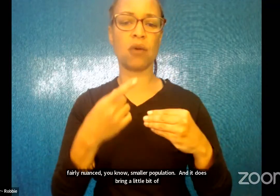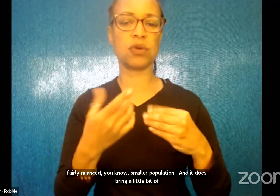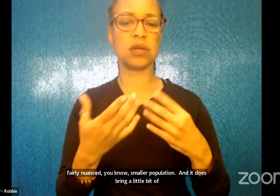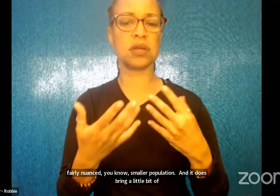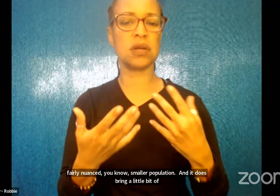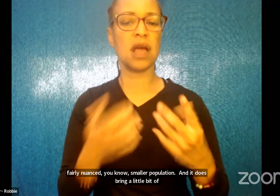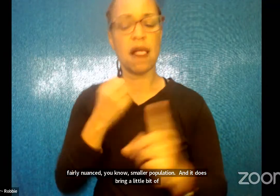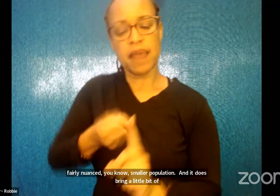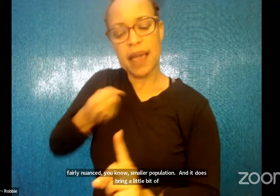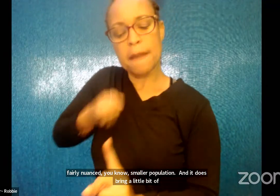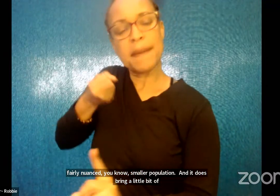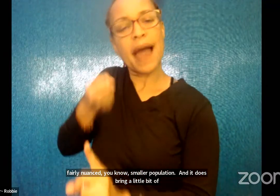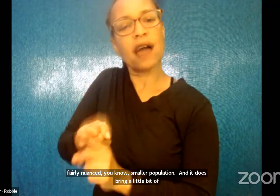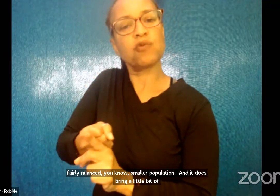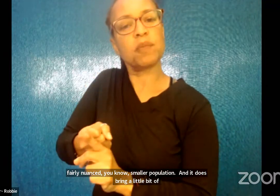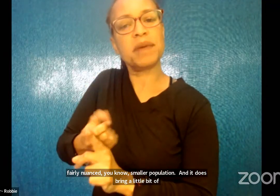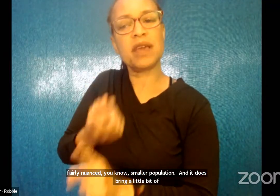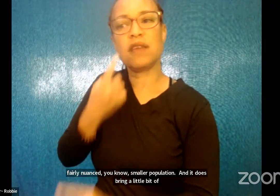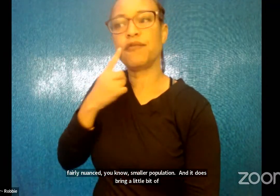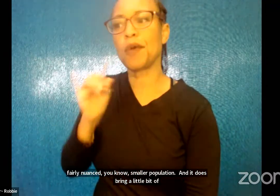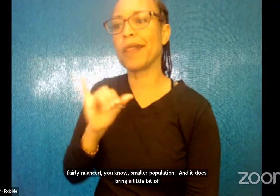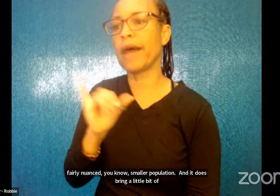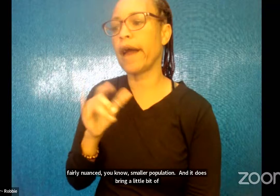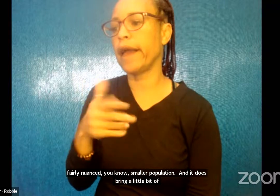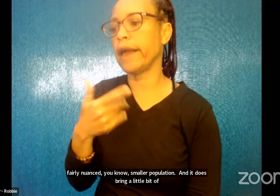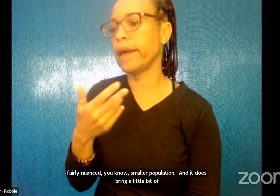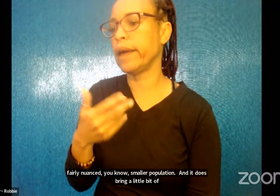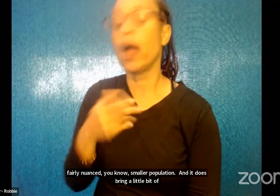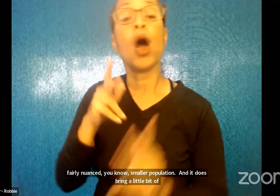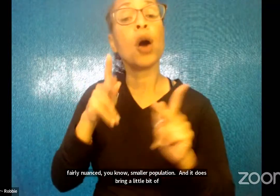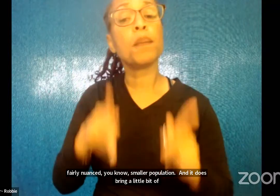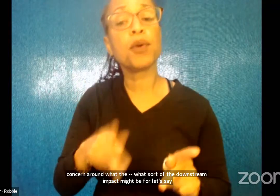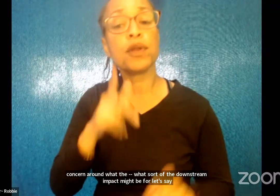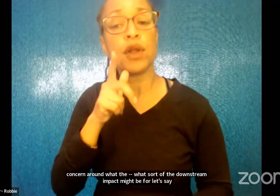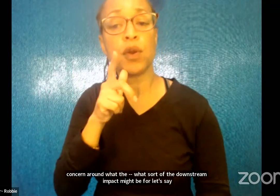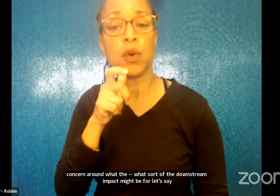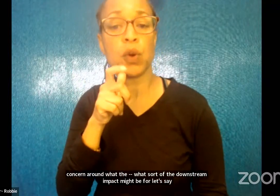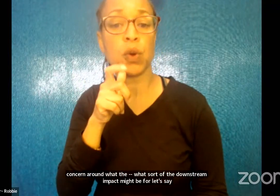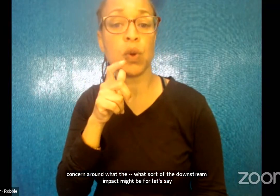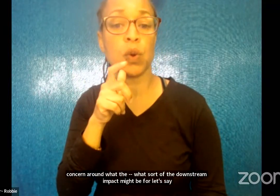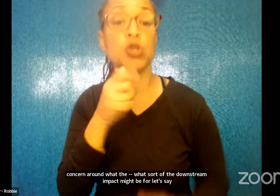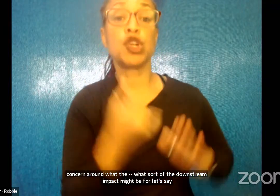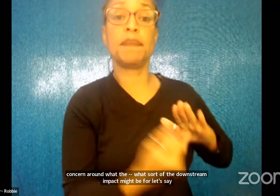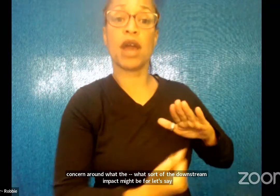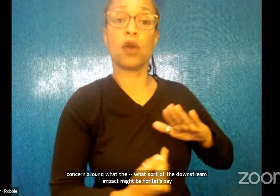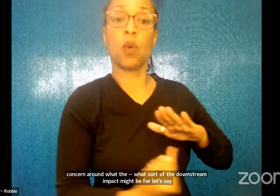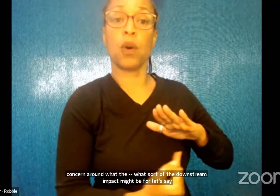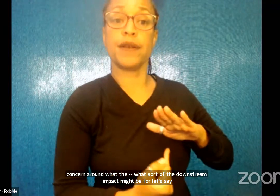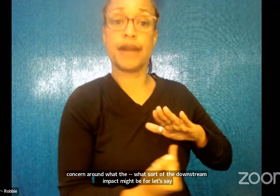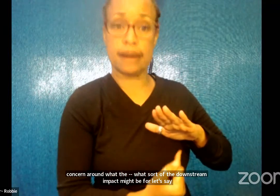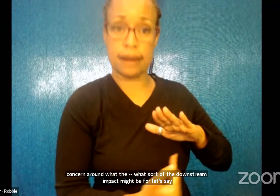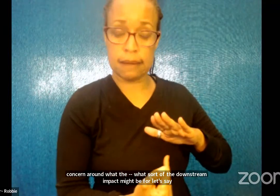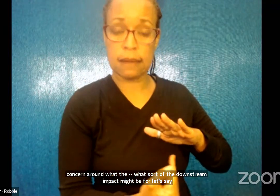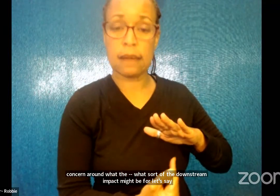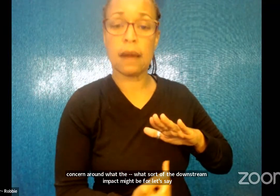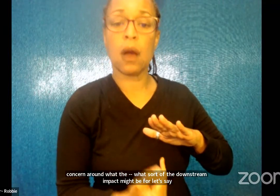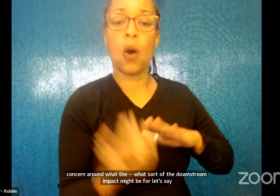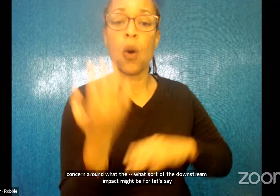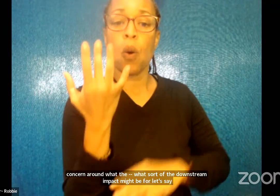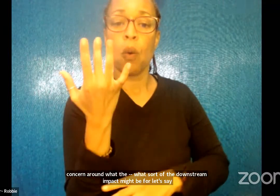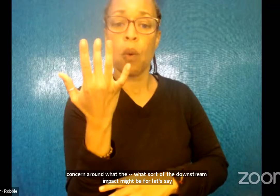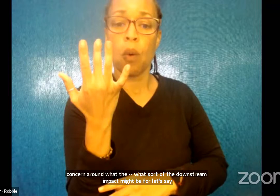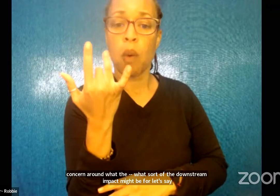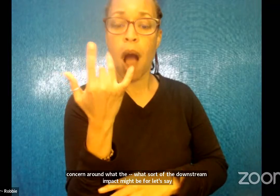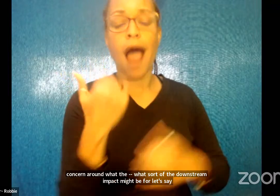might be for, let's say, a person who should probably be on quarantine because they had a